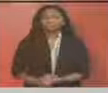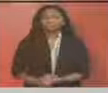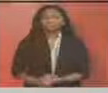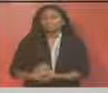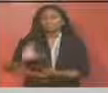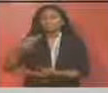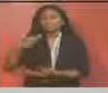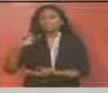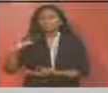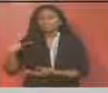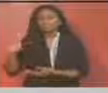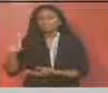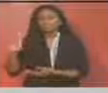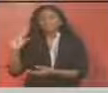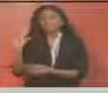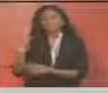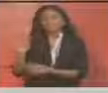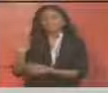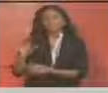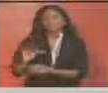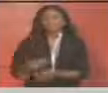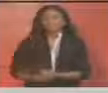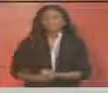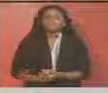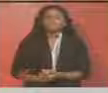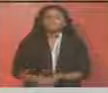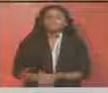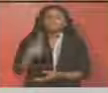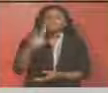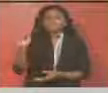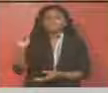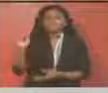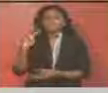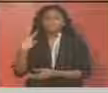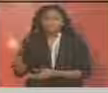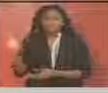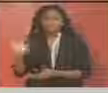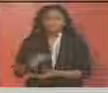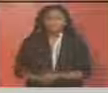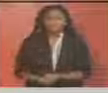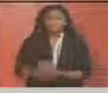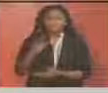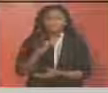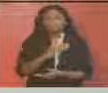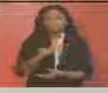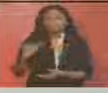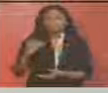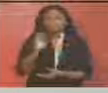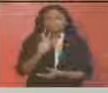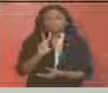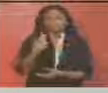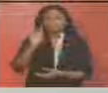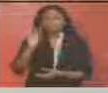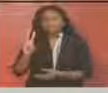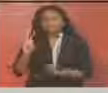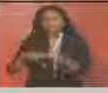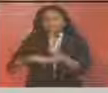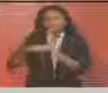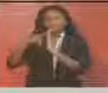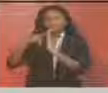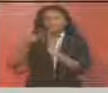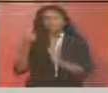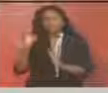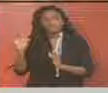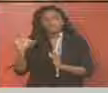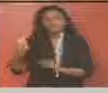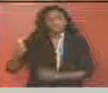Chancellor Hotel 20, Regent Star 29, Paria Suites 18, Tradewind Hotel 18, Canada Hall